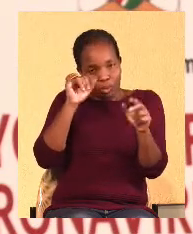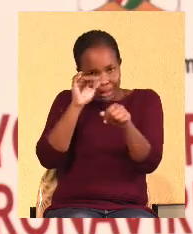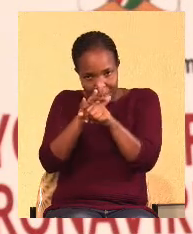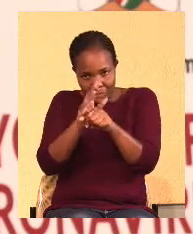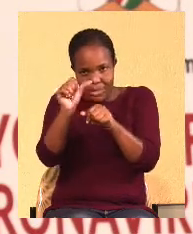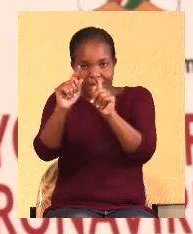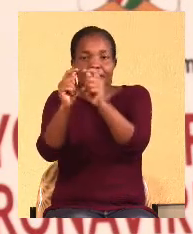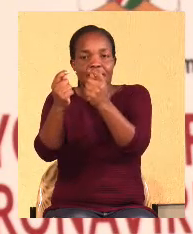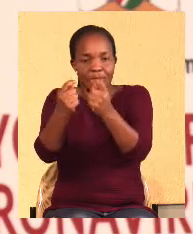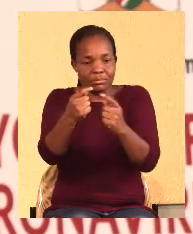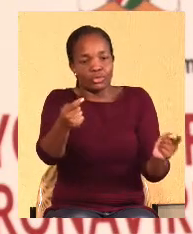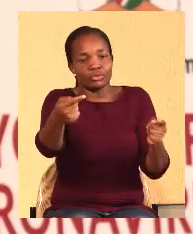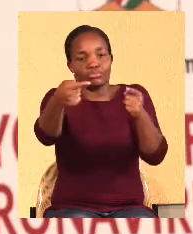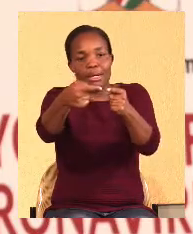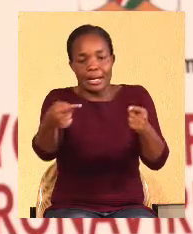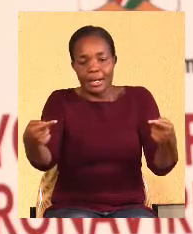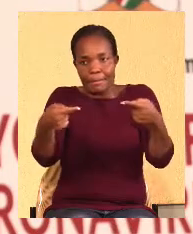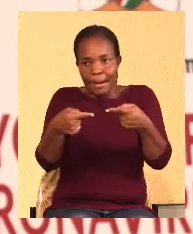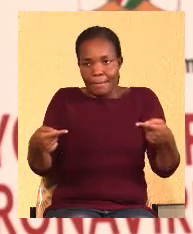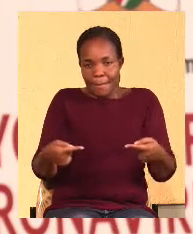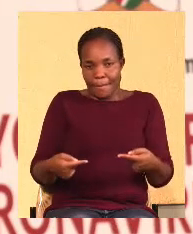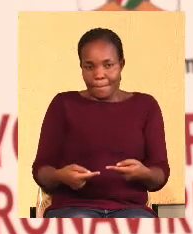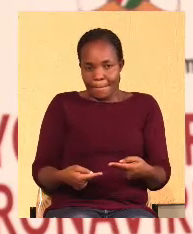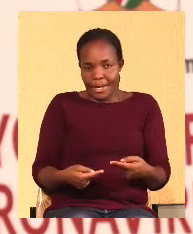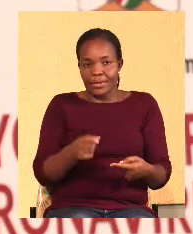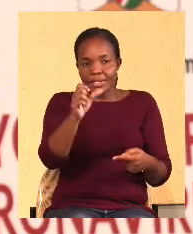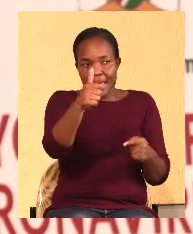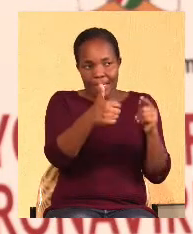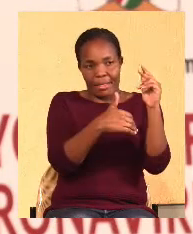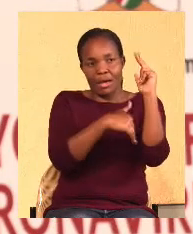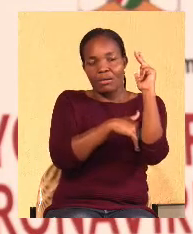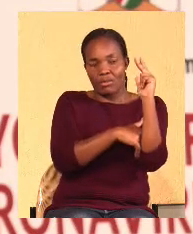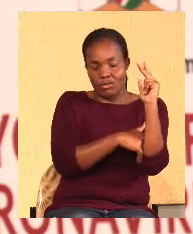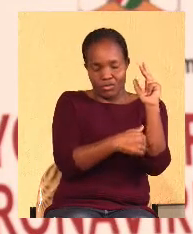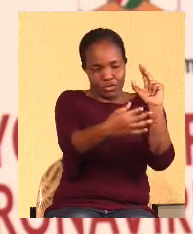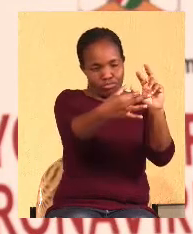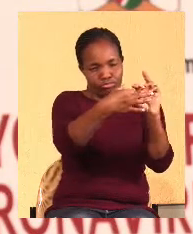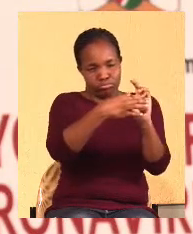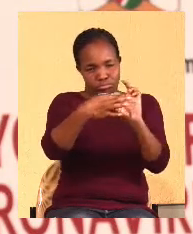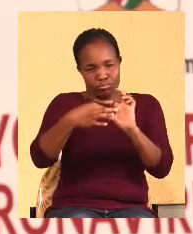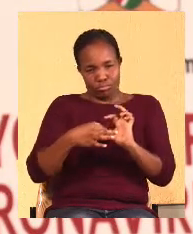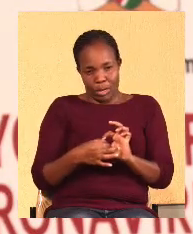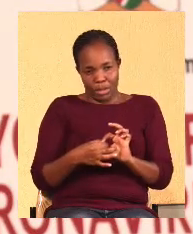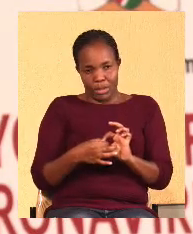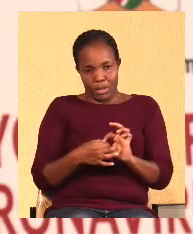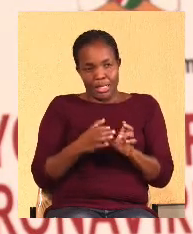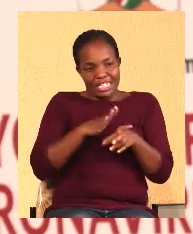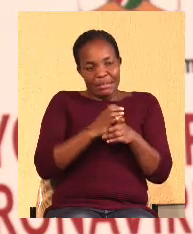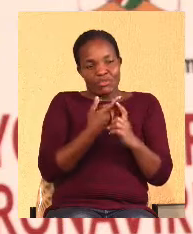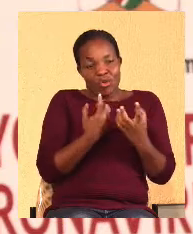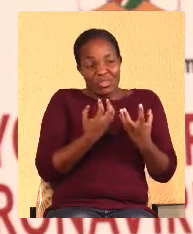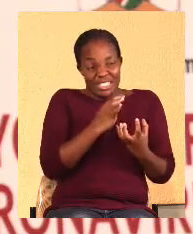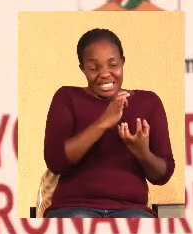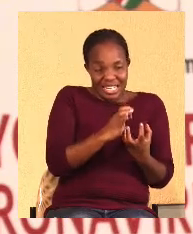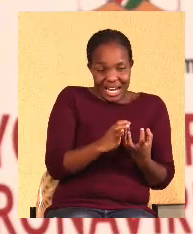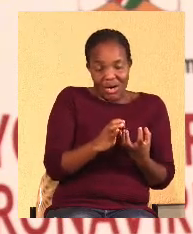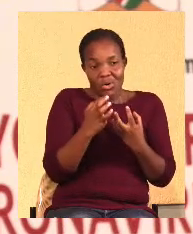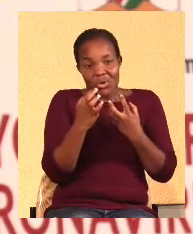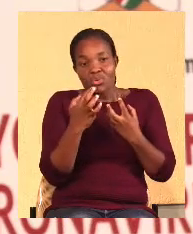or to the right officers. That is where our mandate ends.